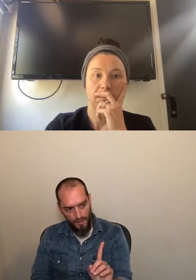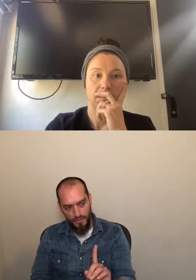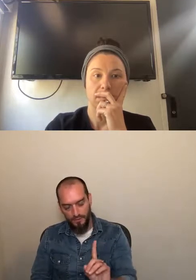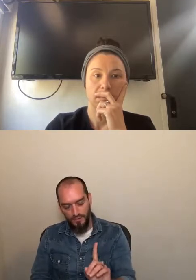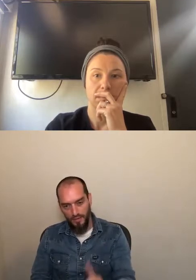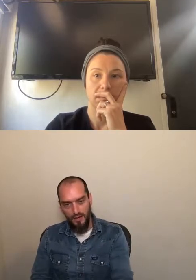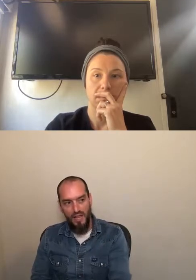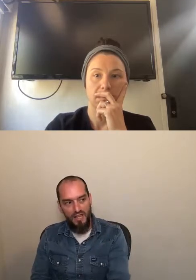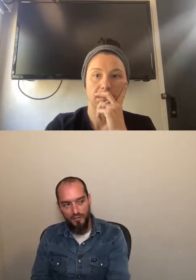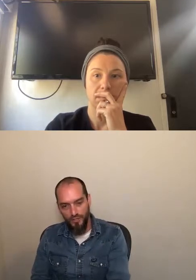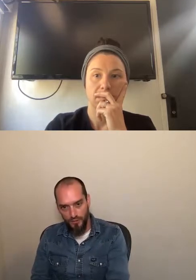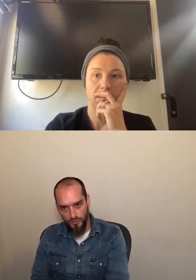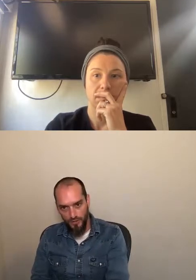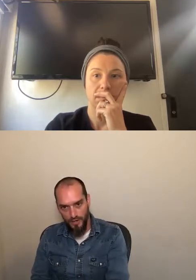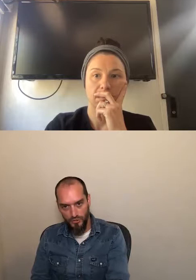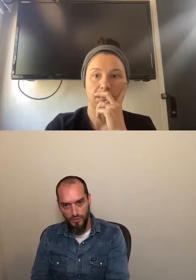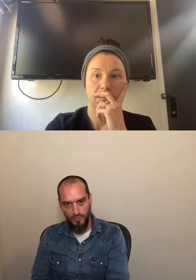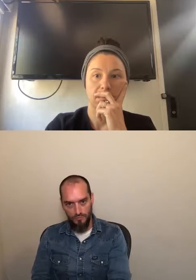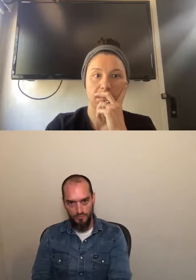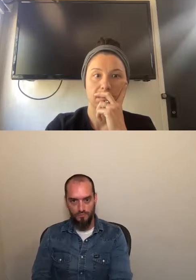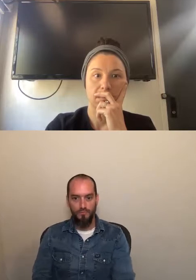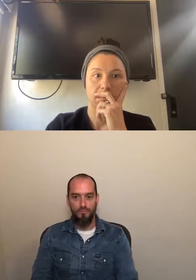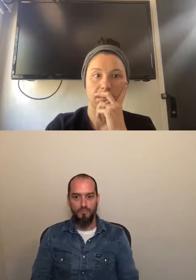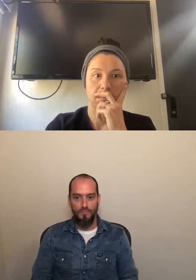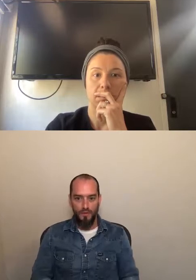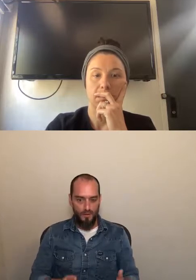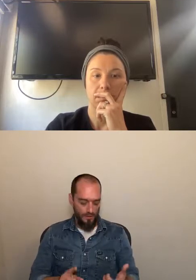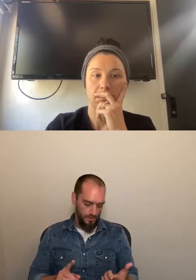And here's something that anyone can do in their house, y'all.